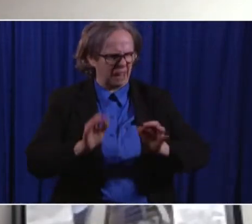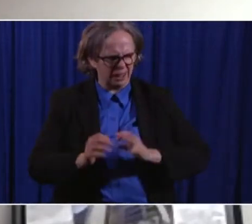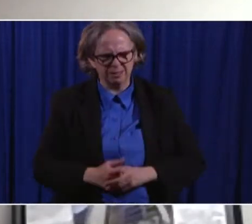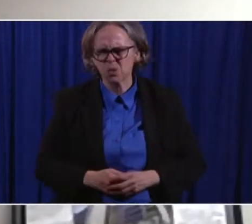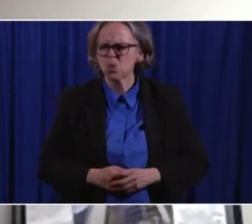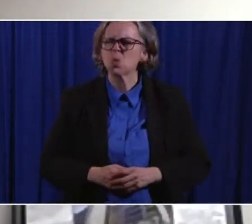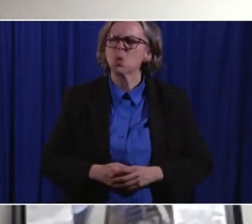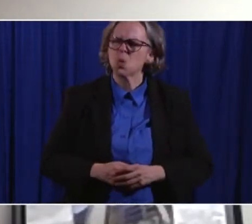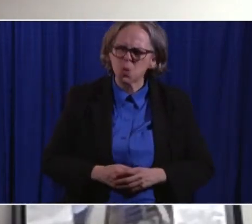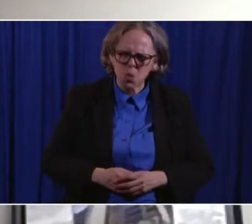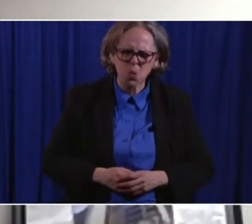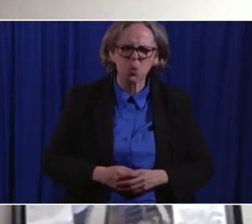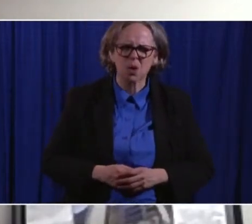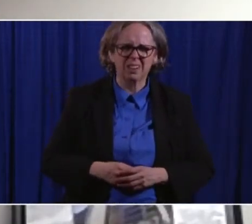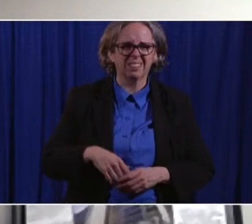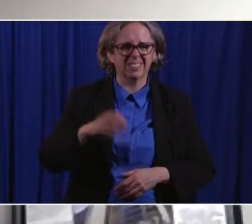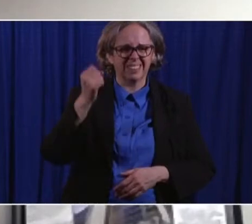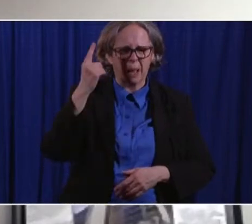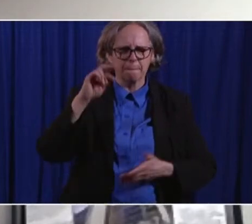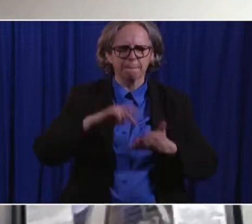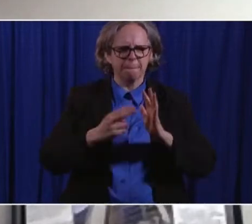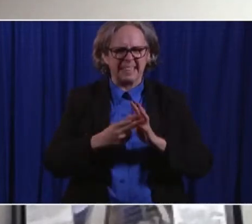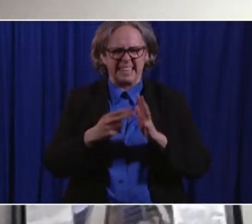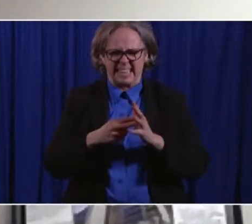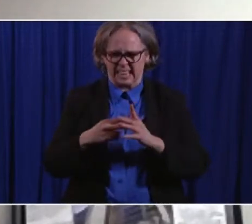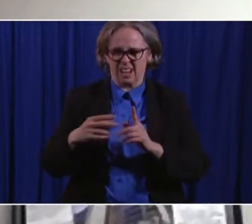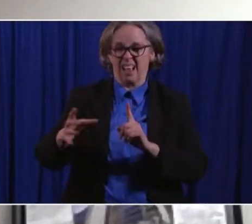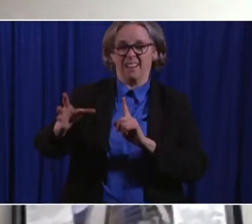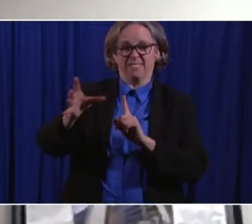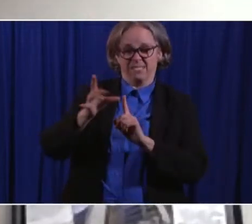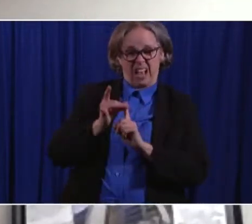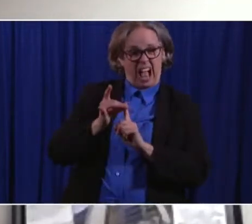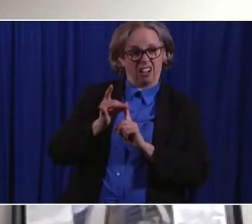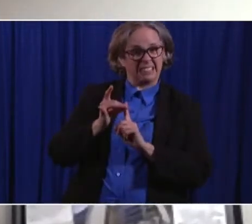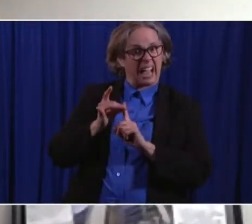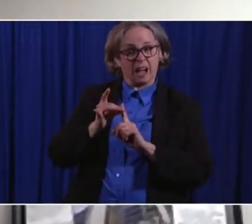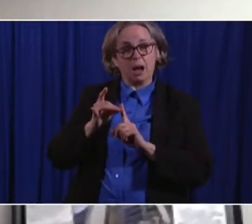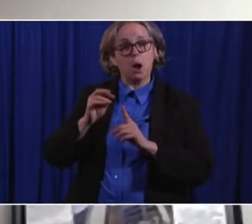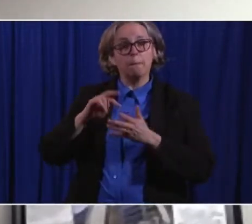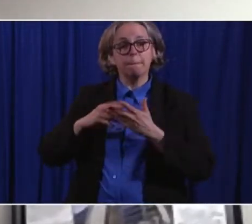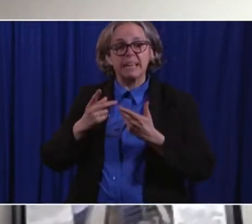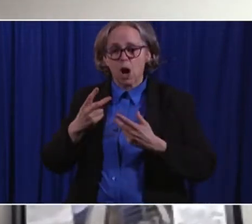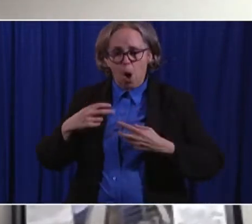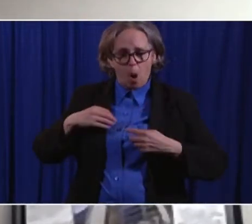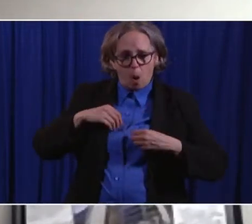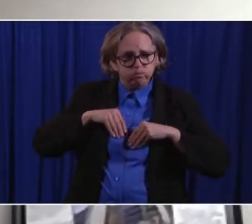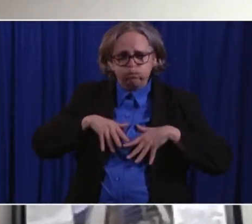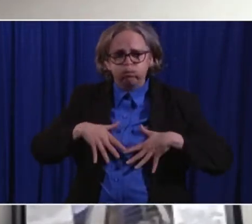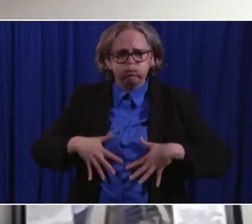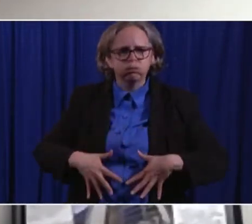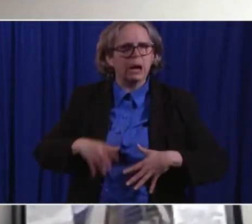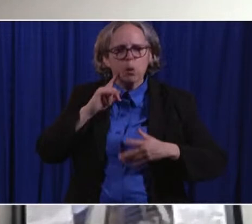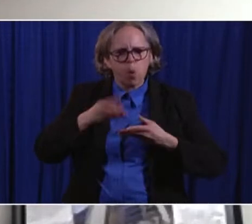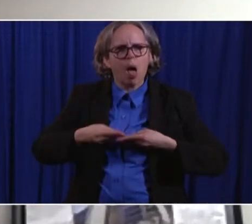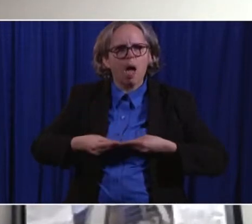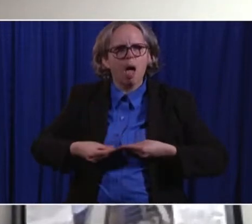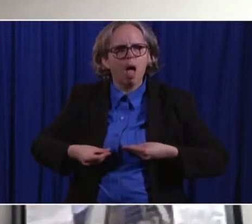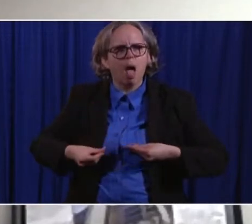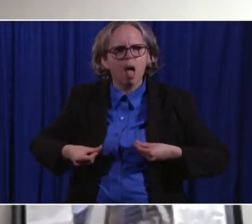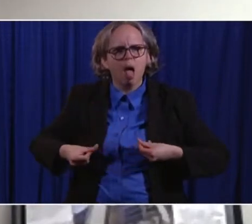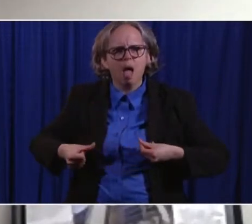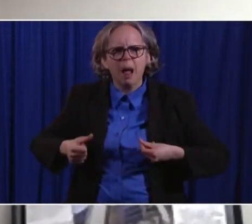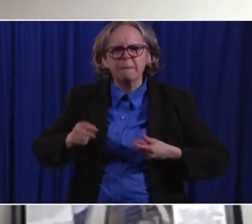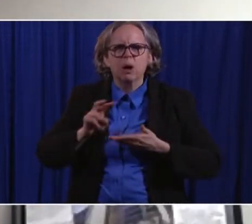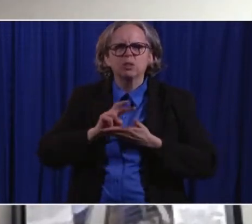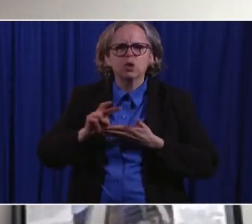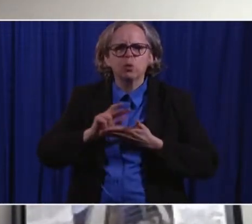COVID infection. This is a kind of a post-infectious inflammatory response that usually develops about 2 to 4 weeks after kids